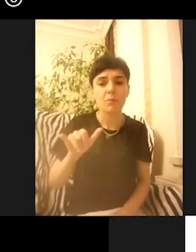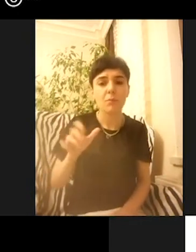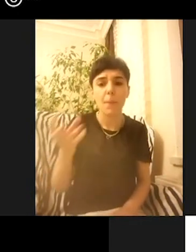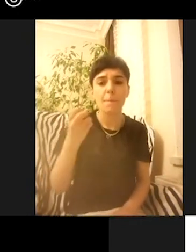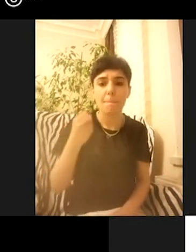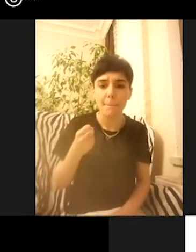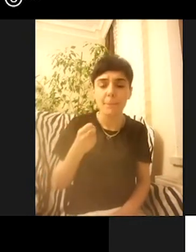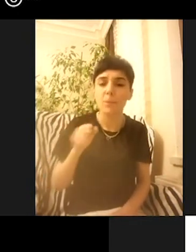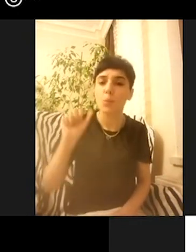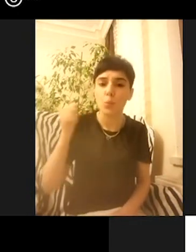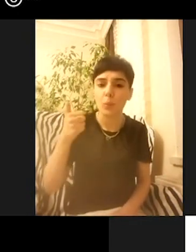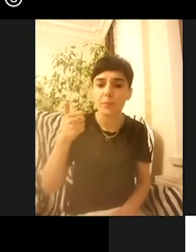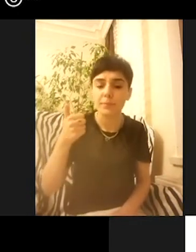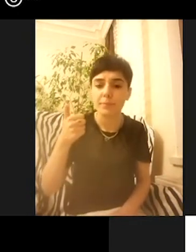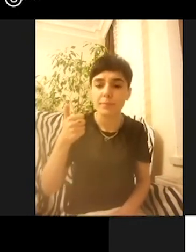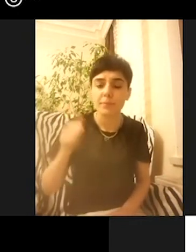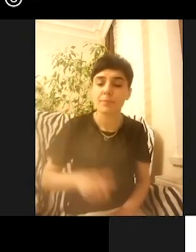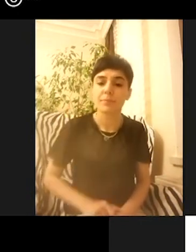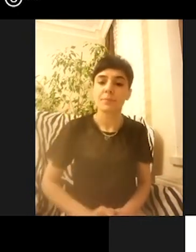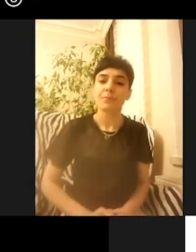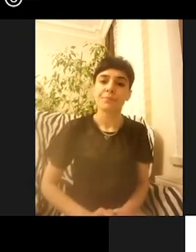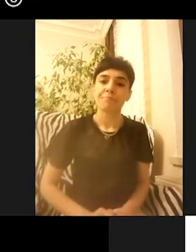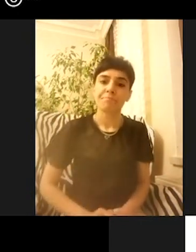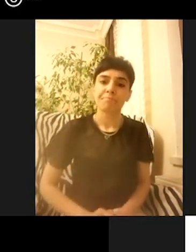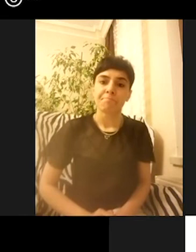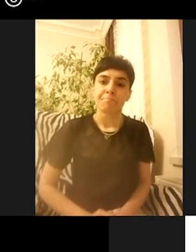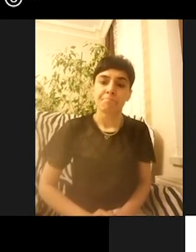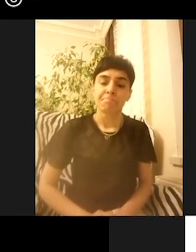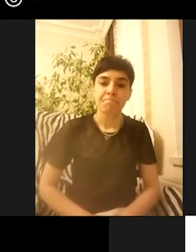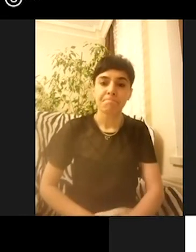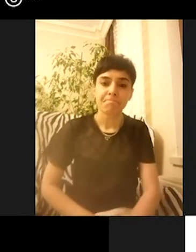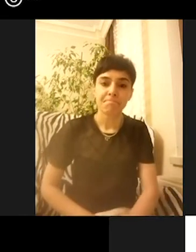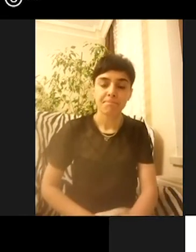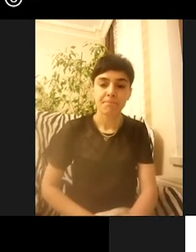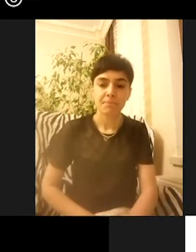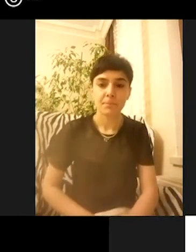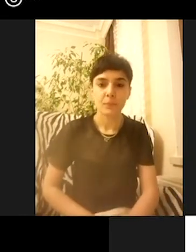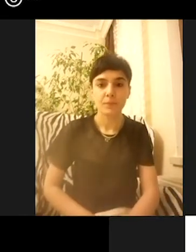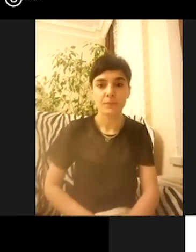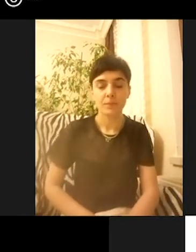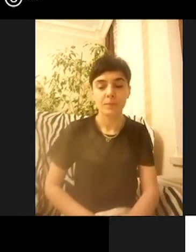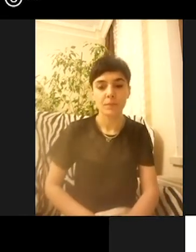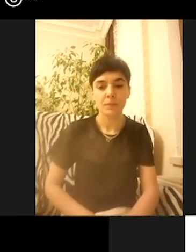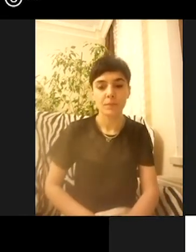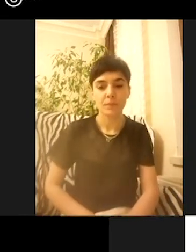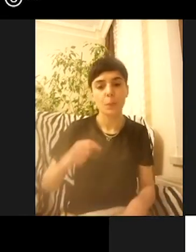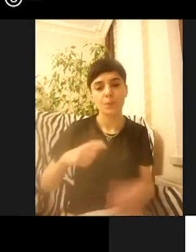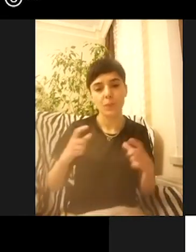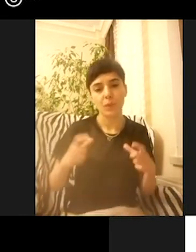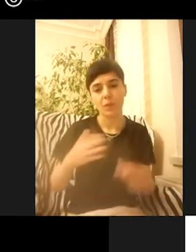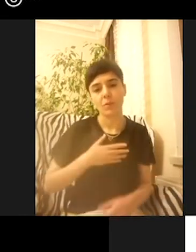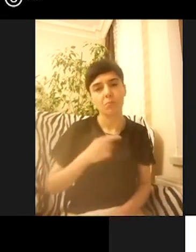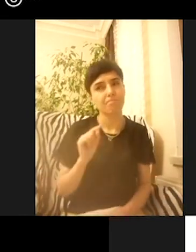to like identify themselves, but for me it was really